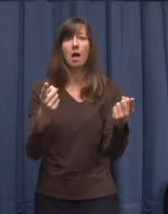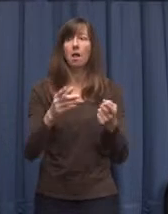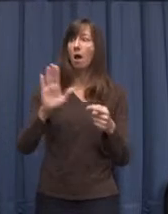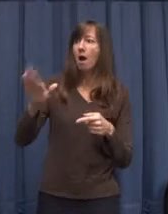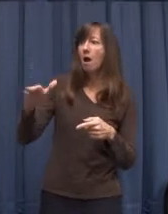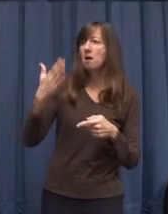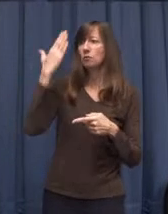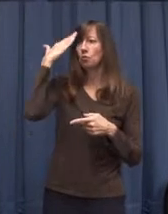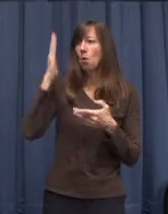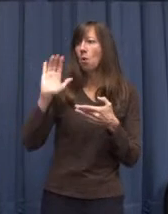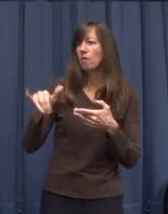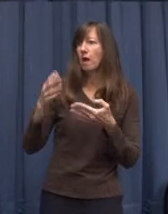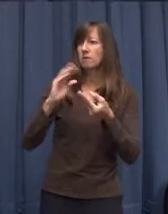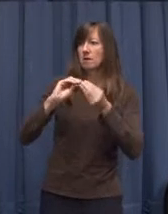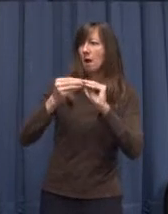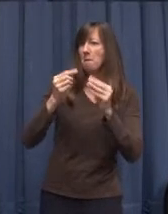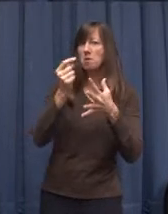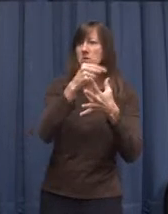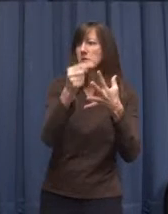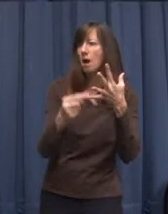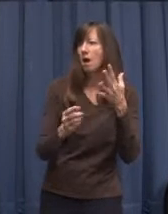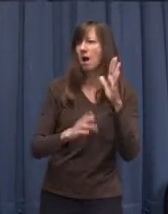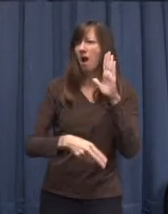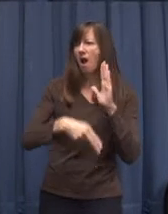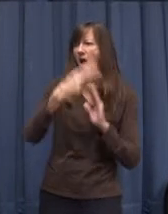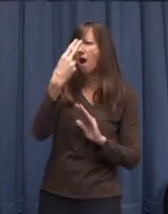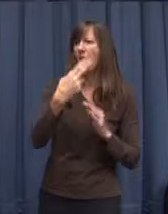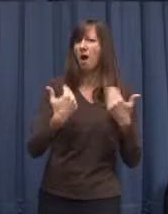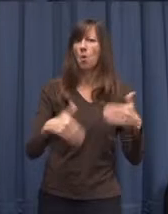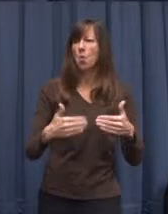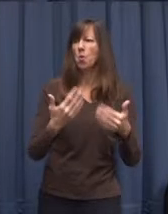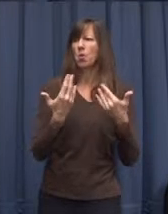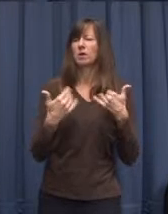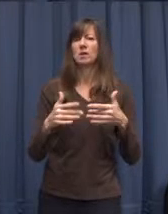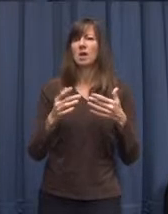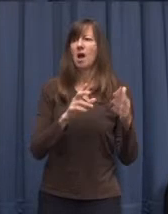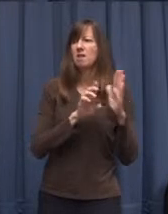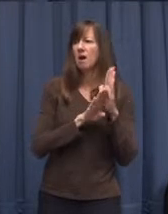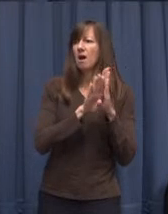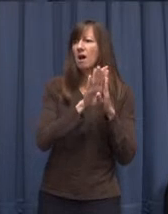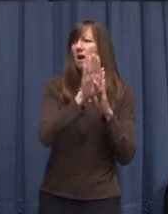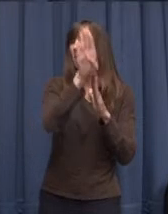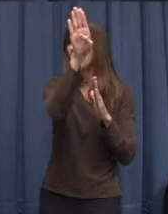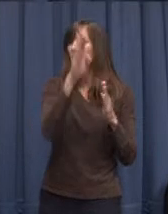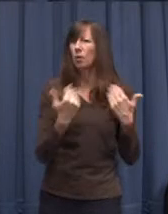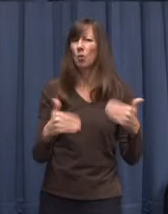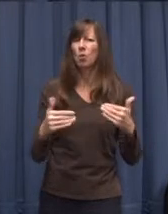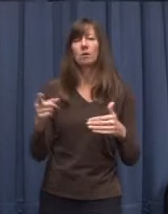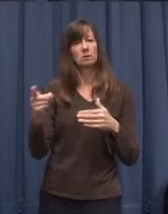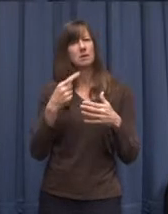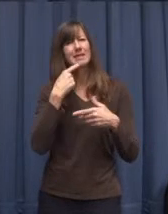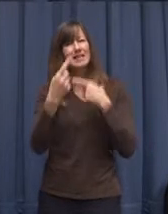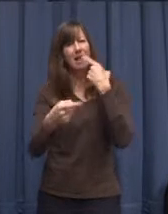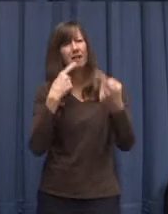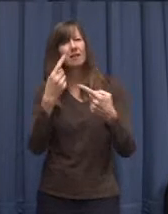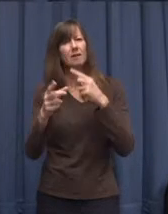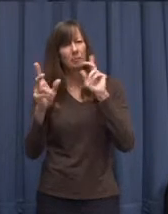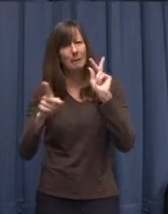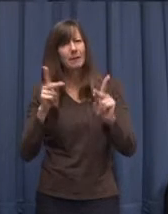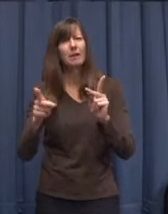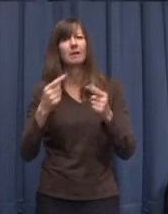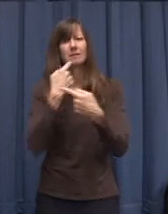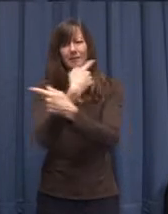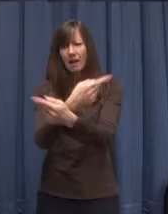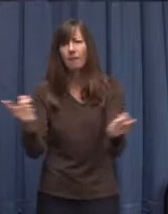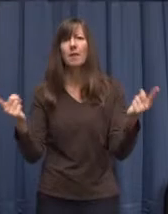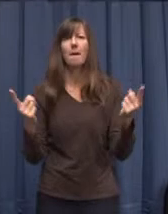it's irrefutable, and that the trajectory is what it is. And please, getting that word out to get